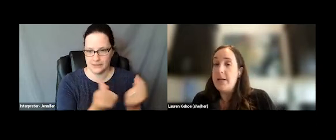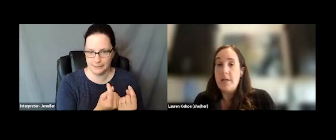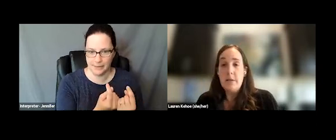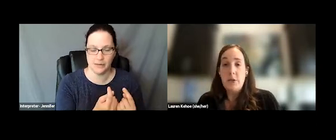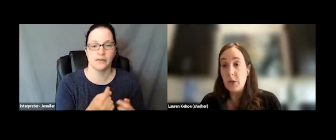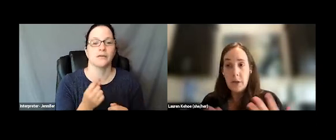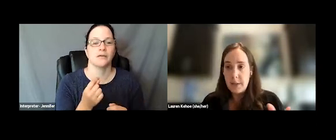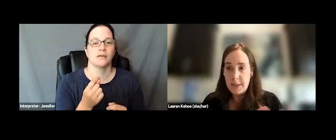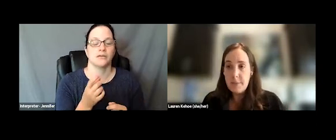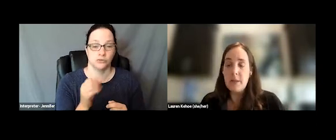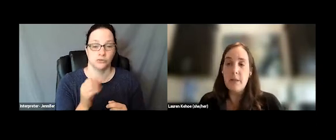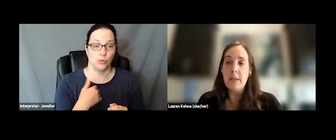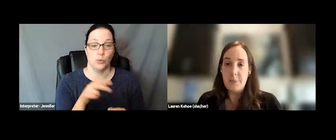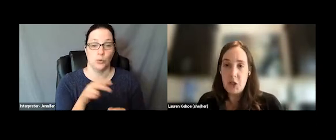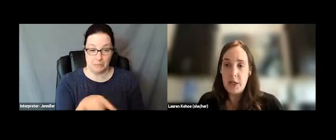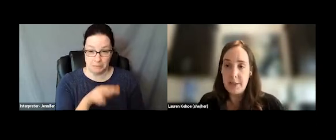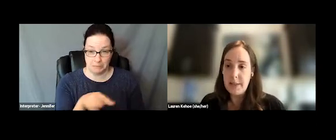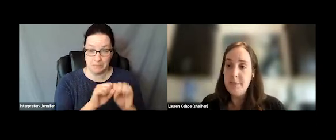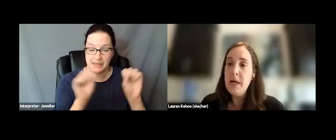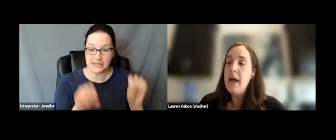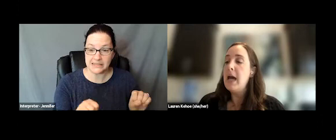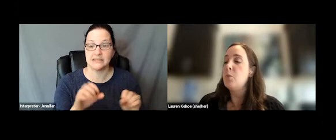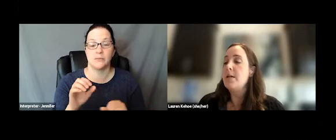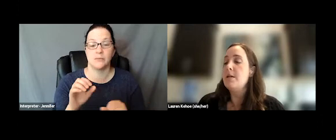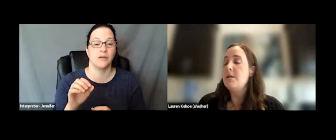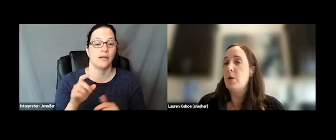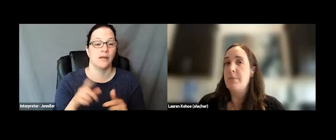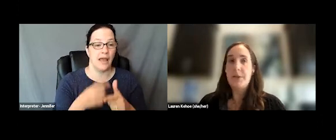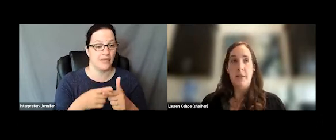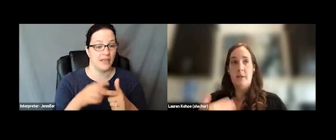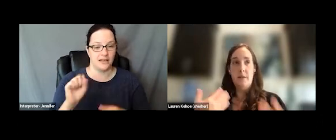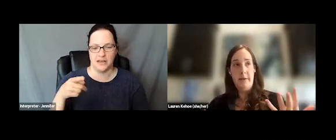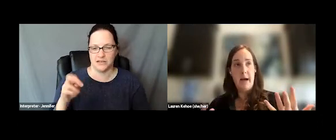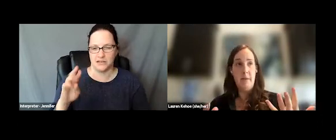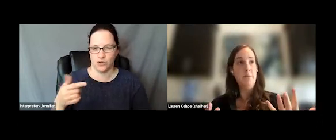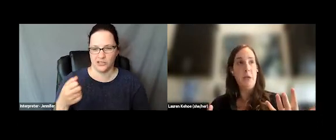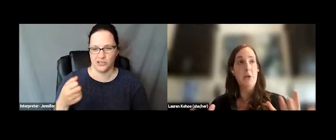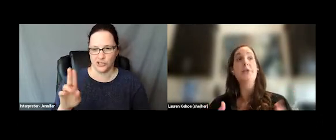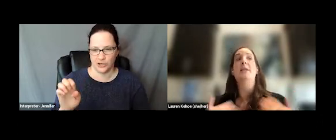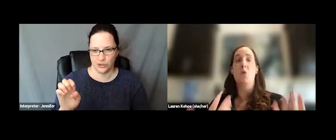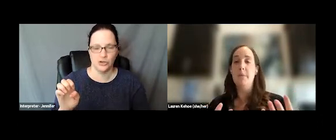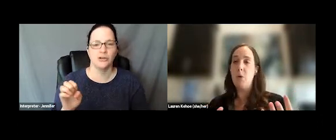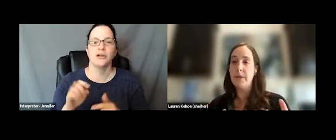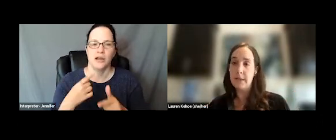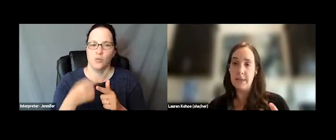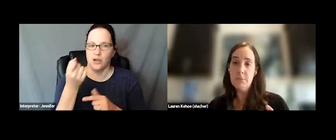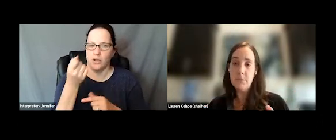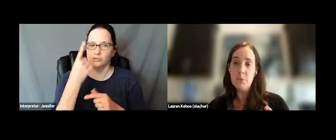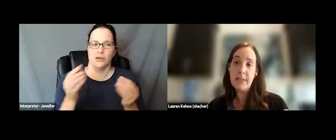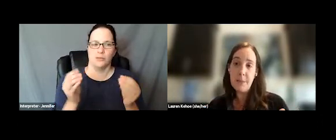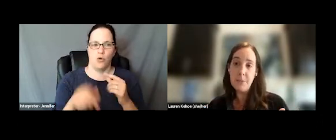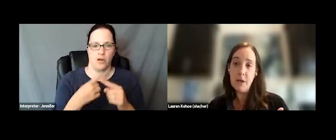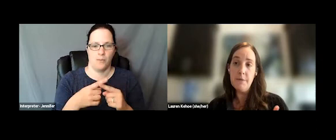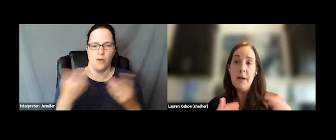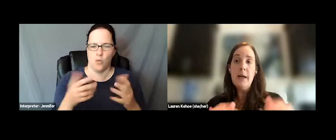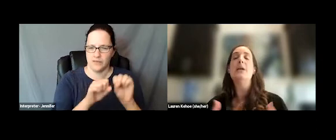so we took a look at the system in the Spring Share system, and we were able to understand more about what the system